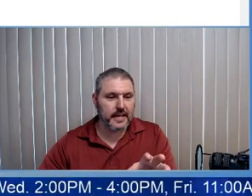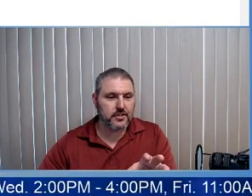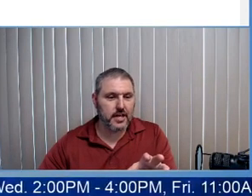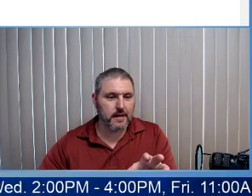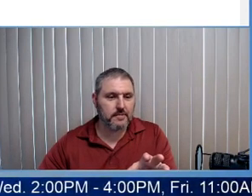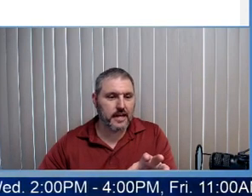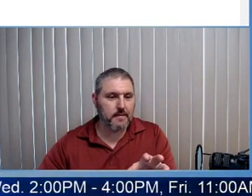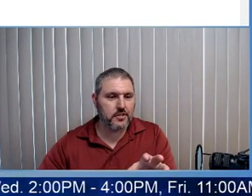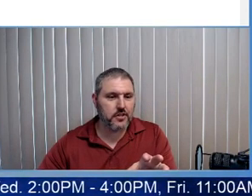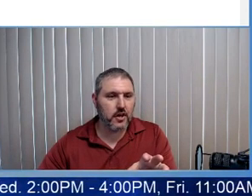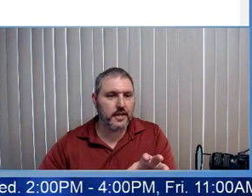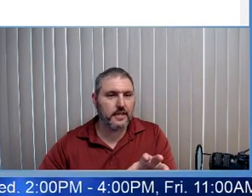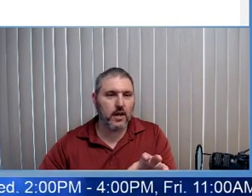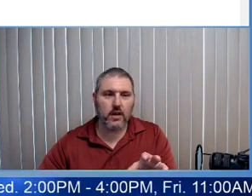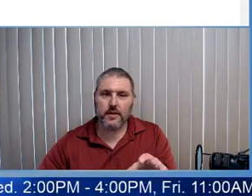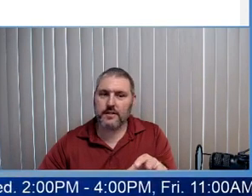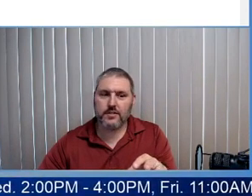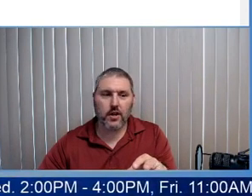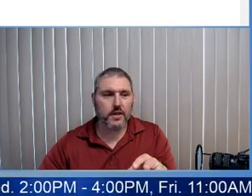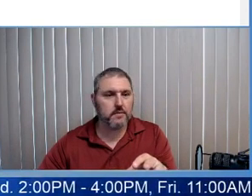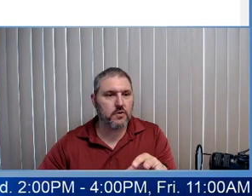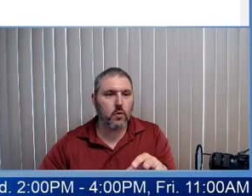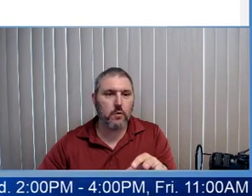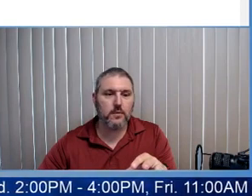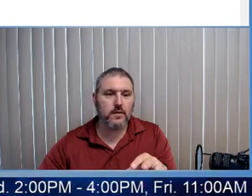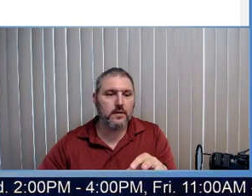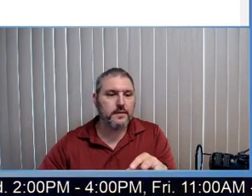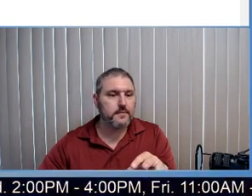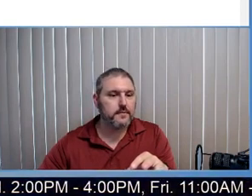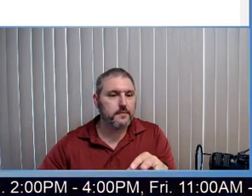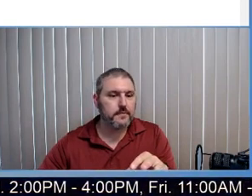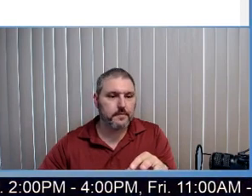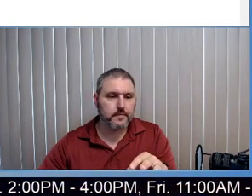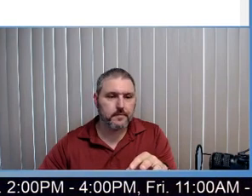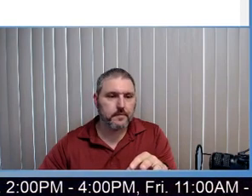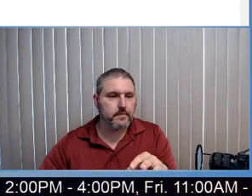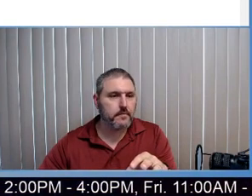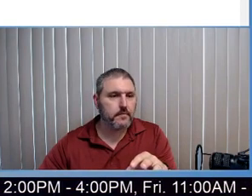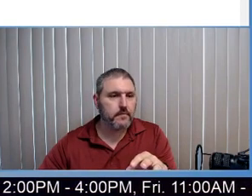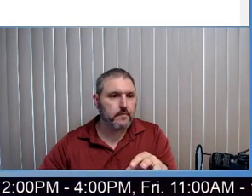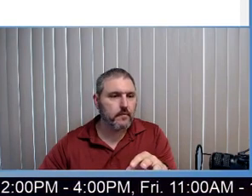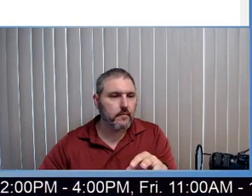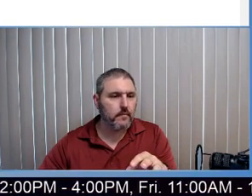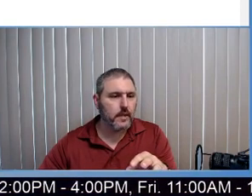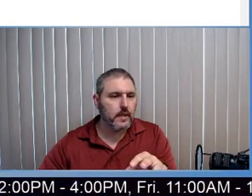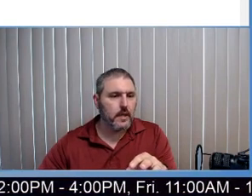The skate shop damaged Target. Oh, the Target was horrible.